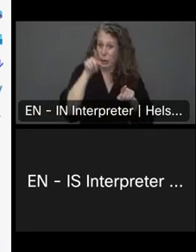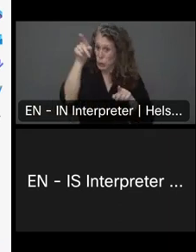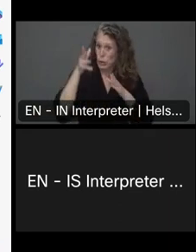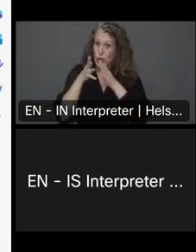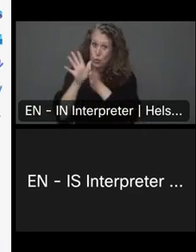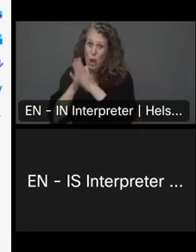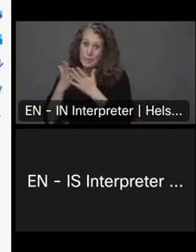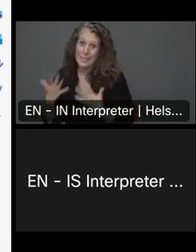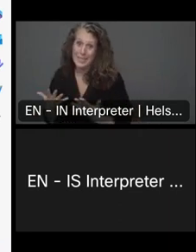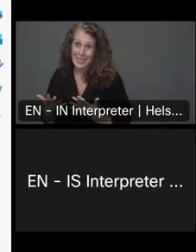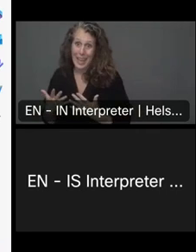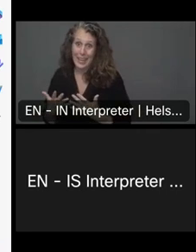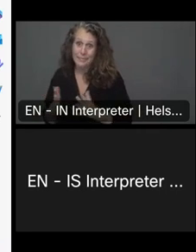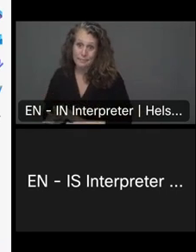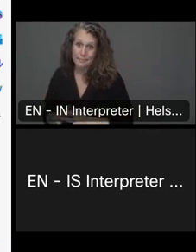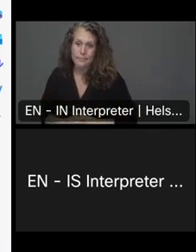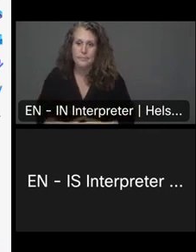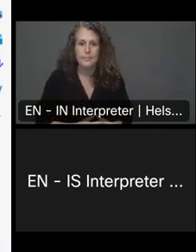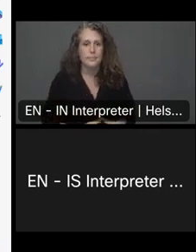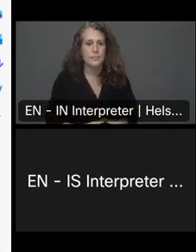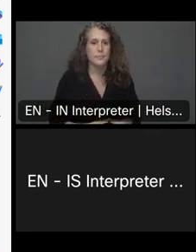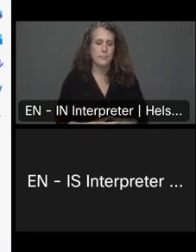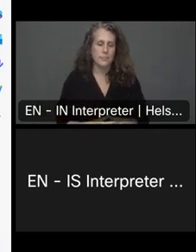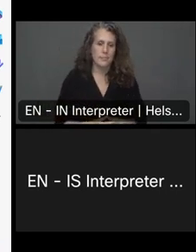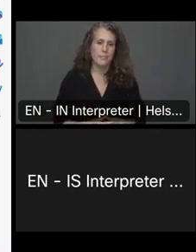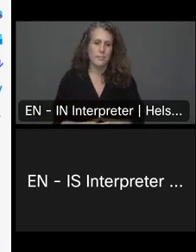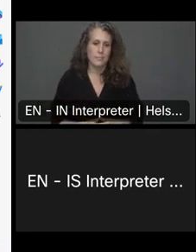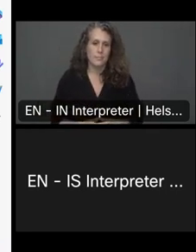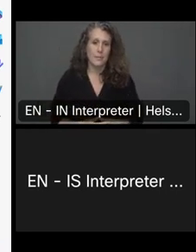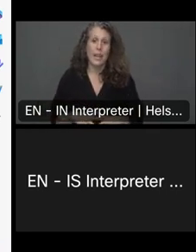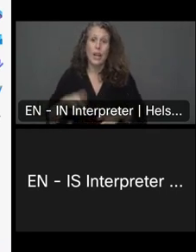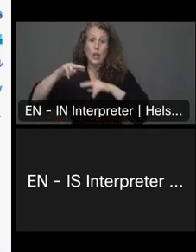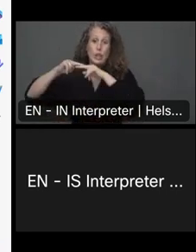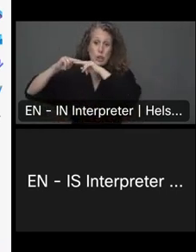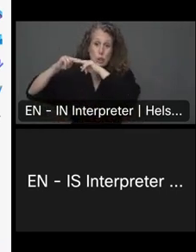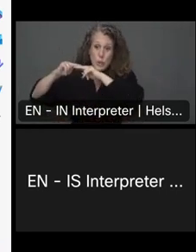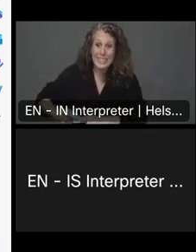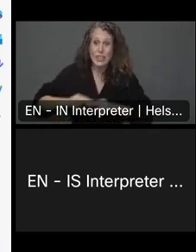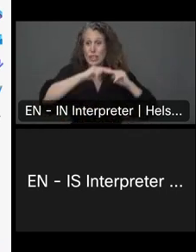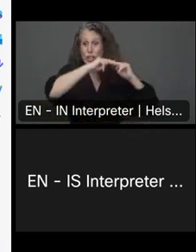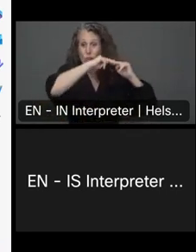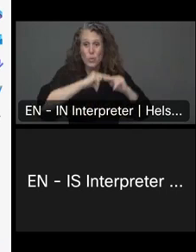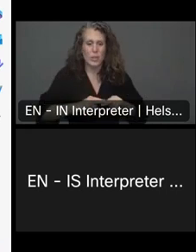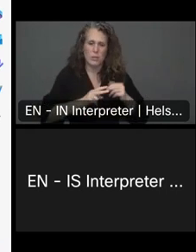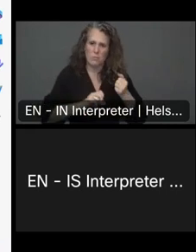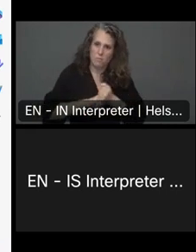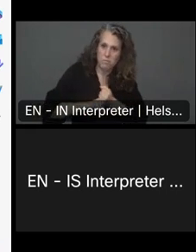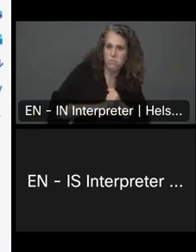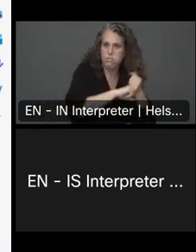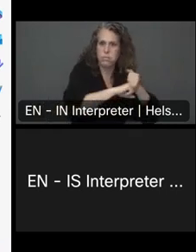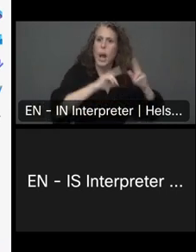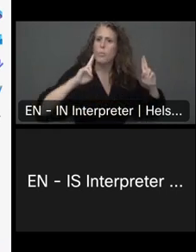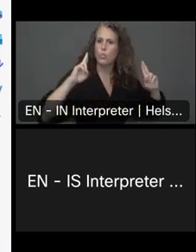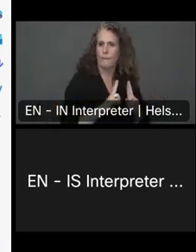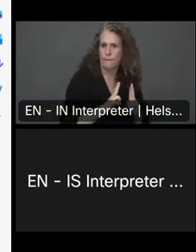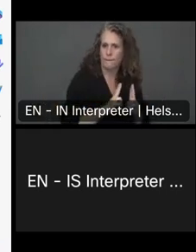case, the tradition comes down very strongly in favor of brevity,